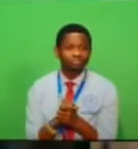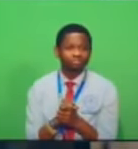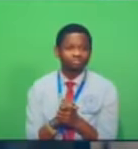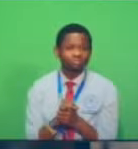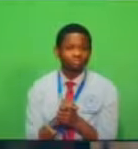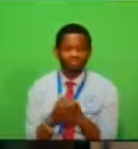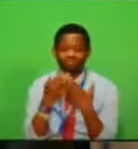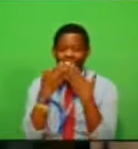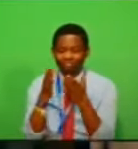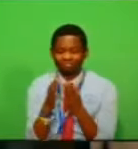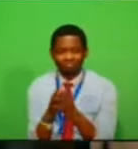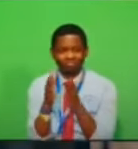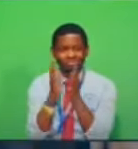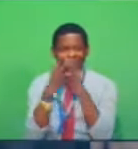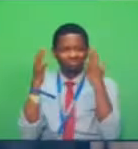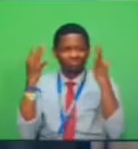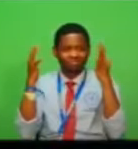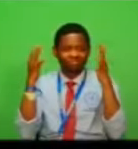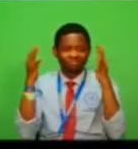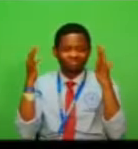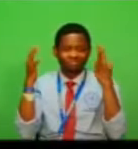Thank you. Wow.